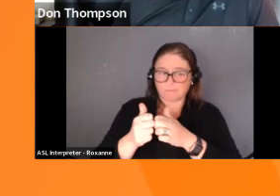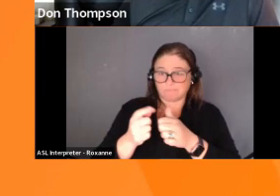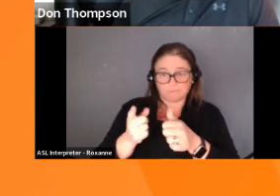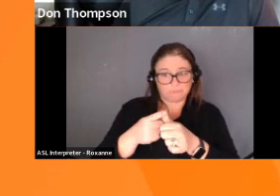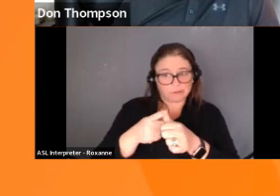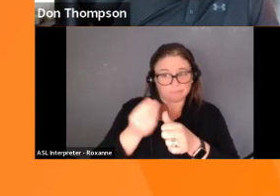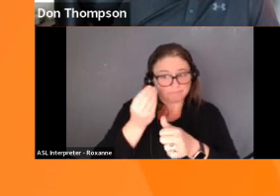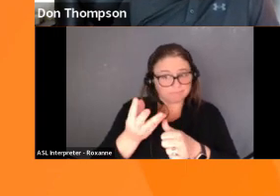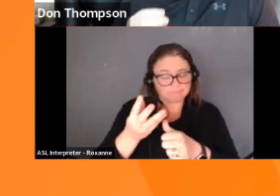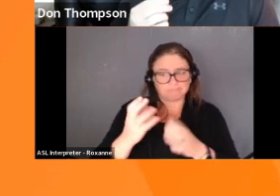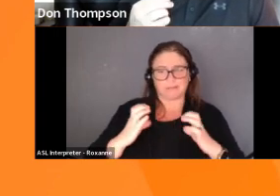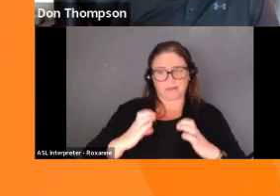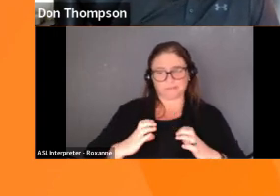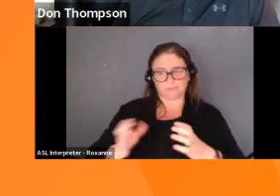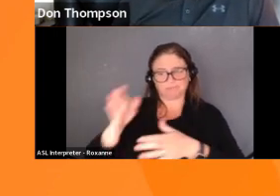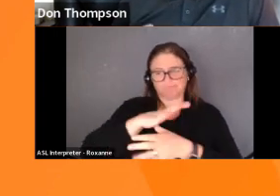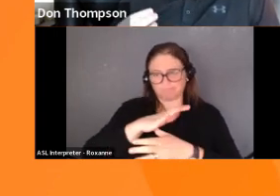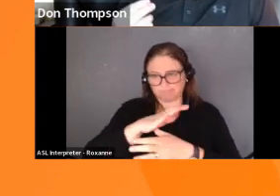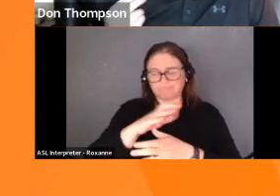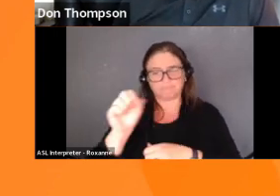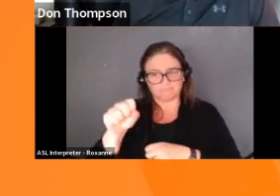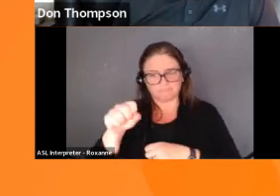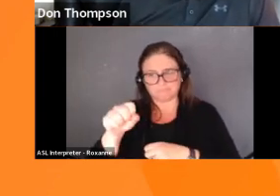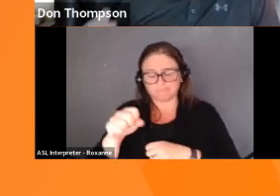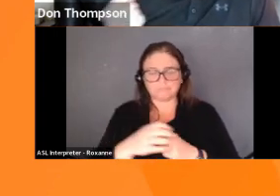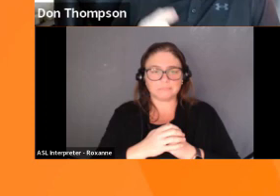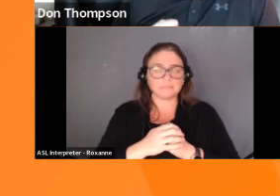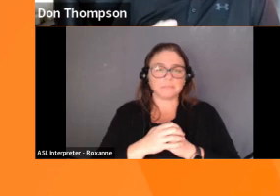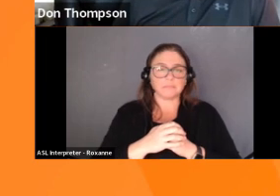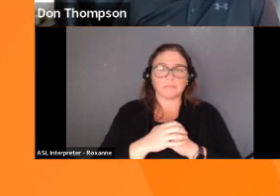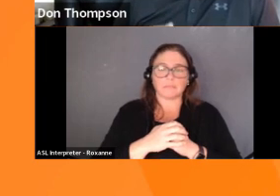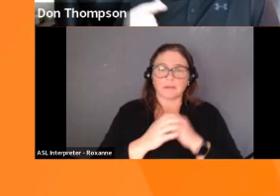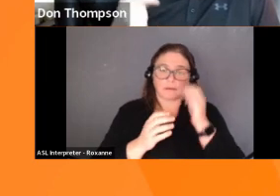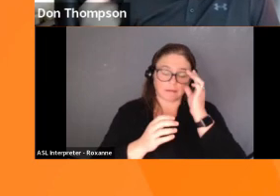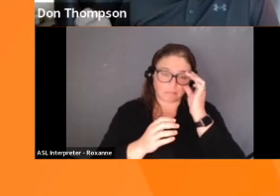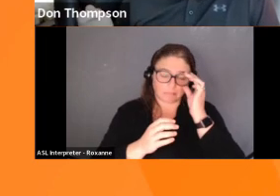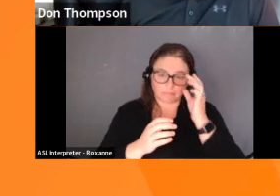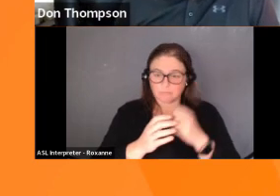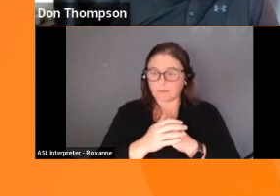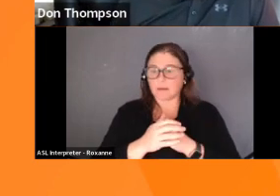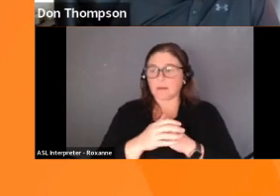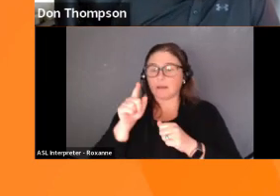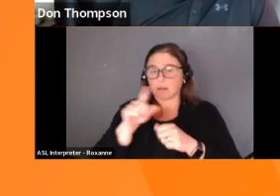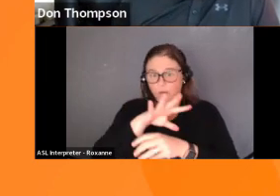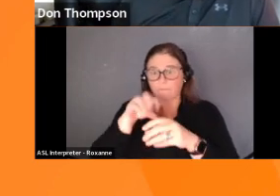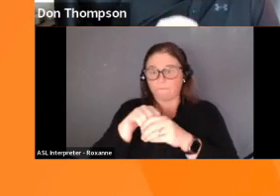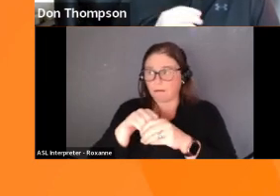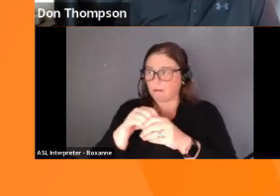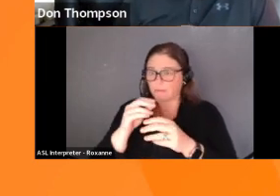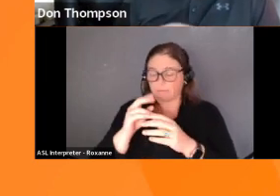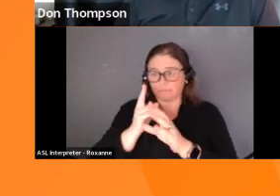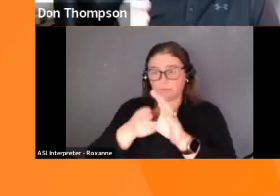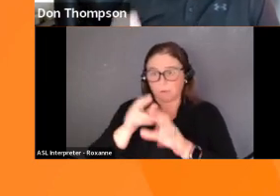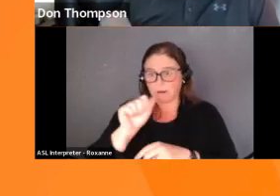customer. So one of the things you learn being indoctrinated by Amazon is